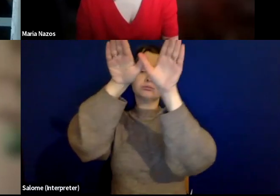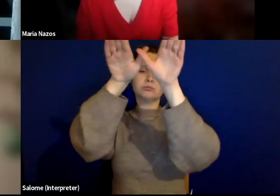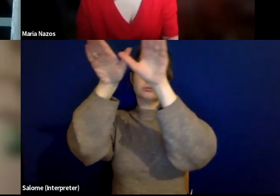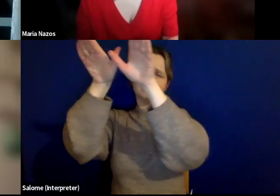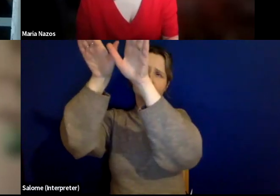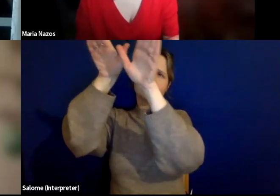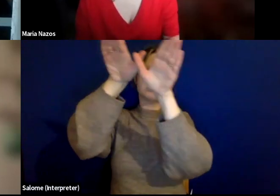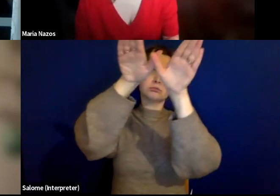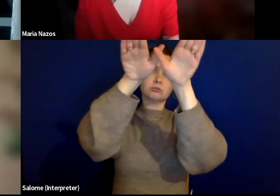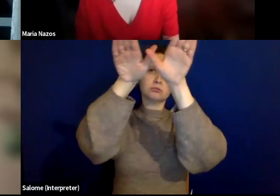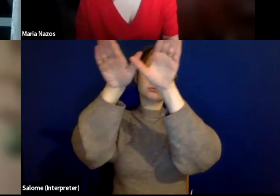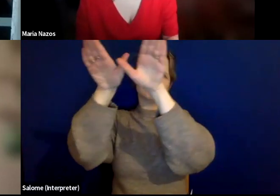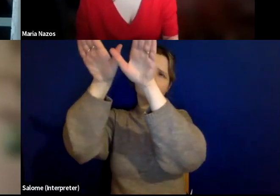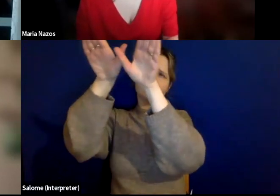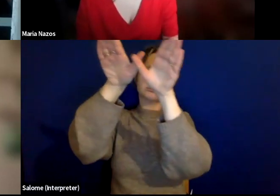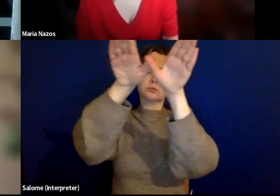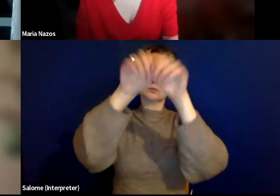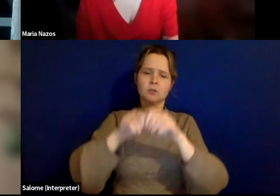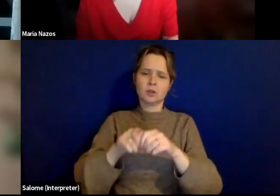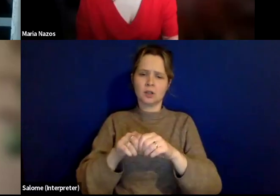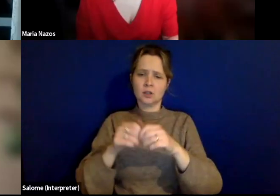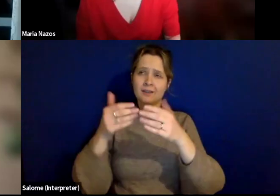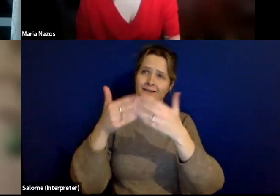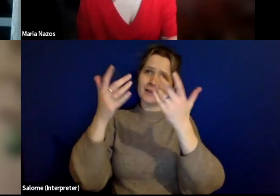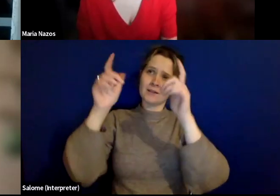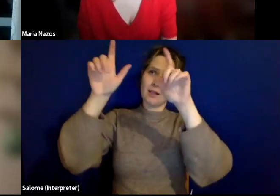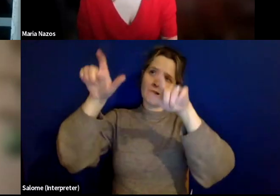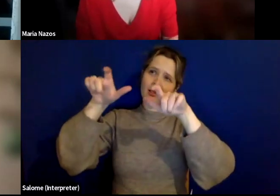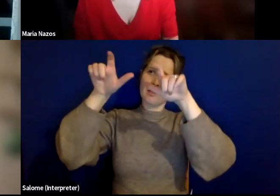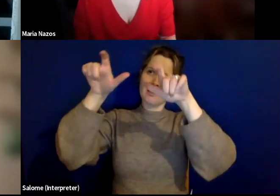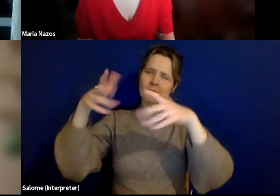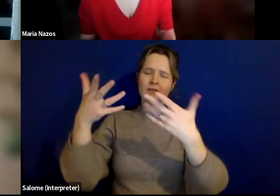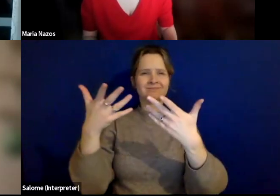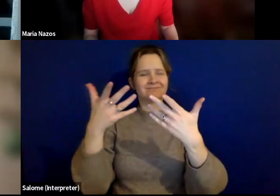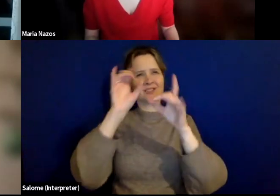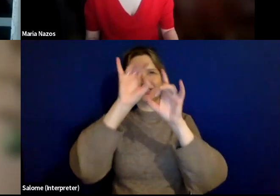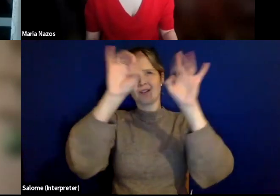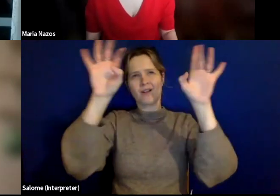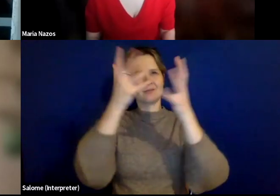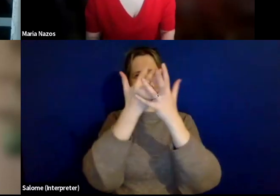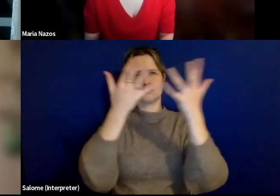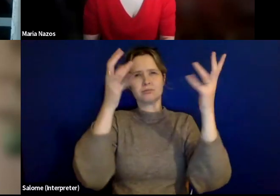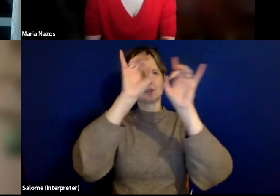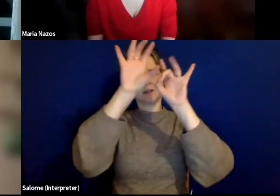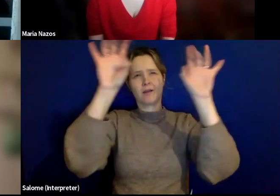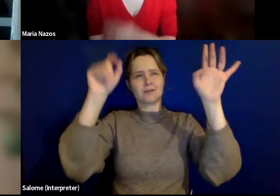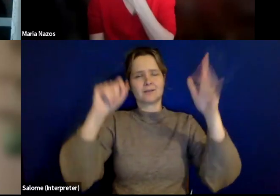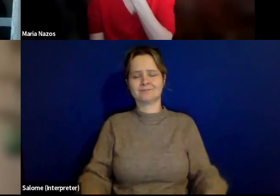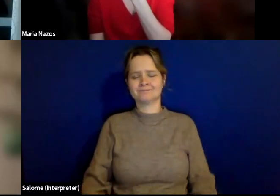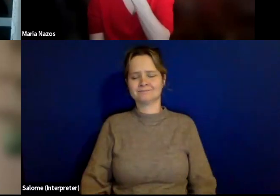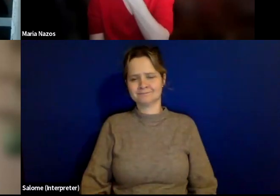days, and stars, countless stars. Thank you.